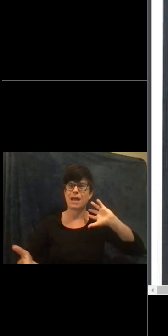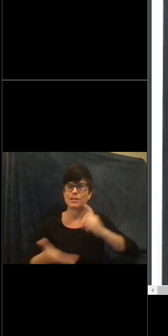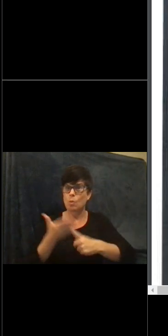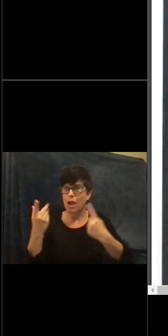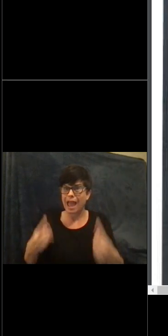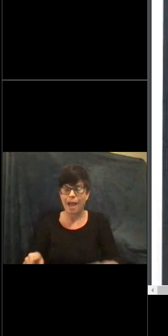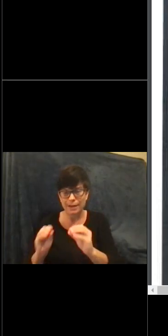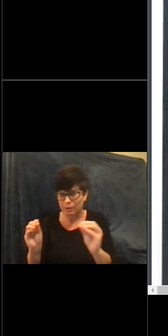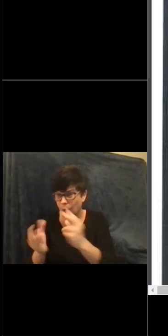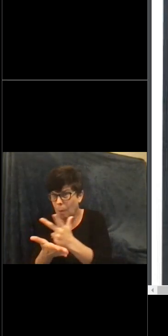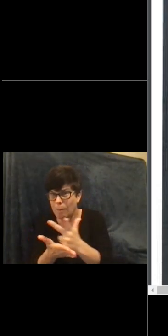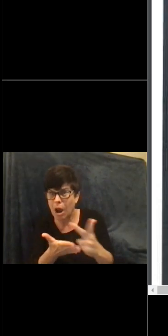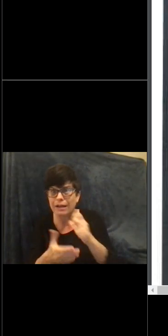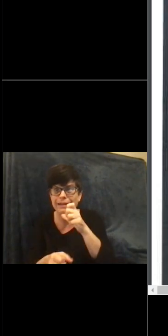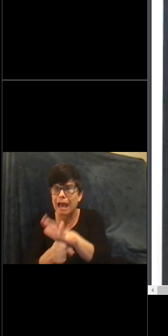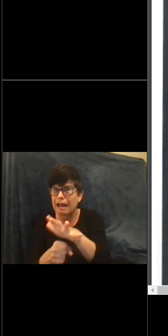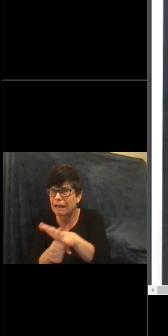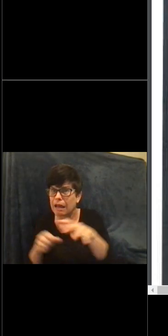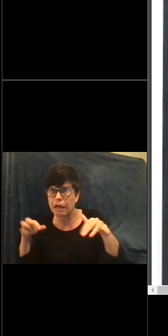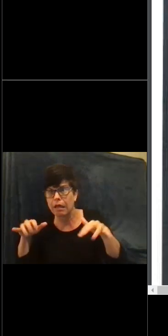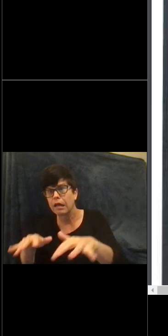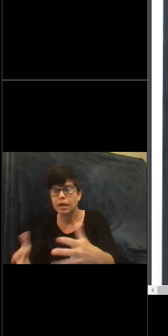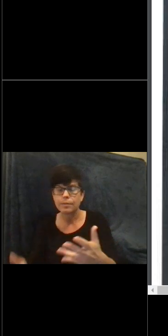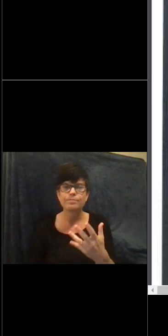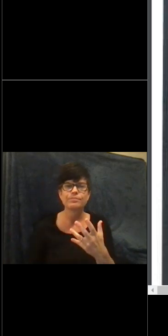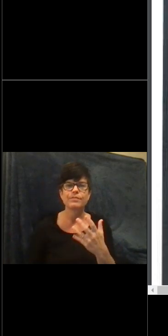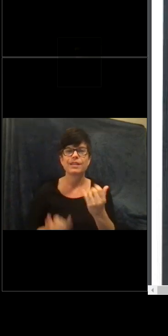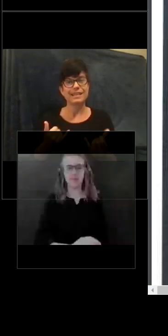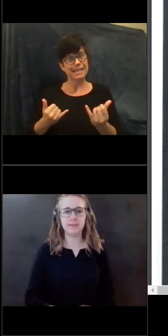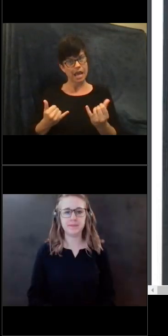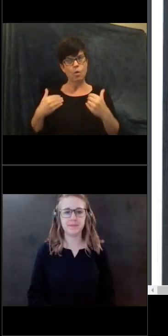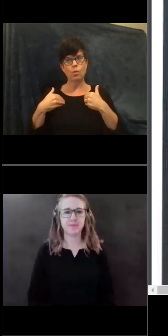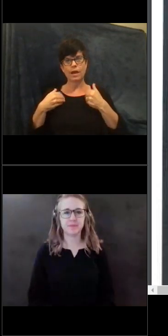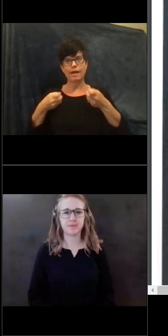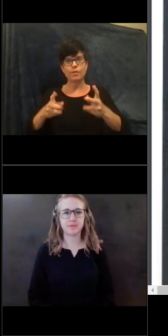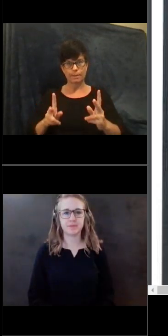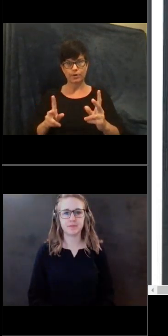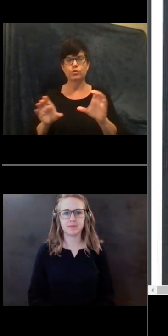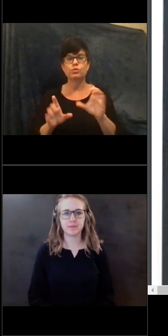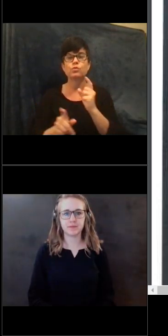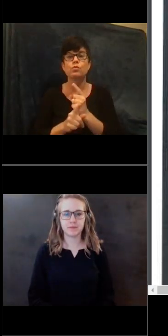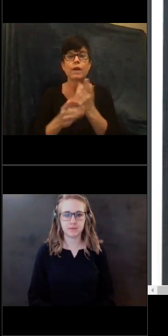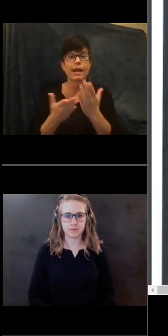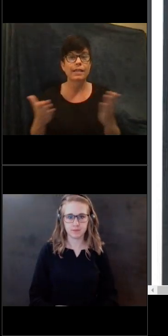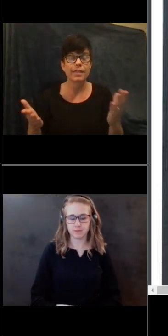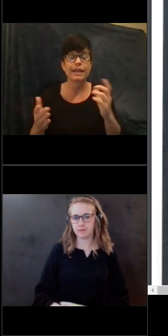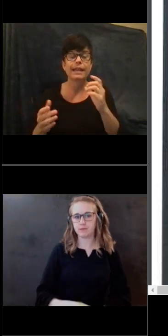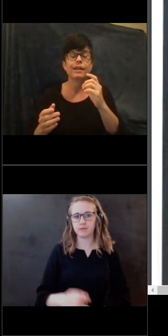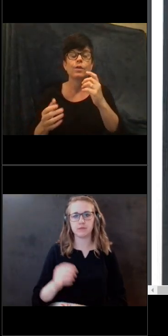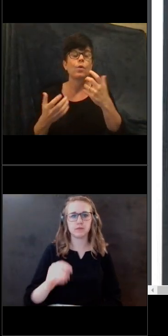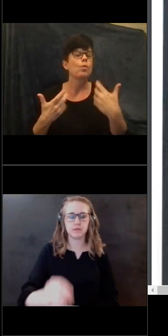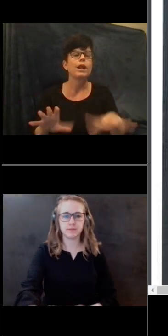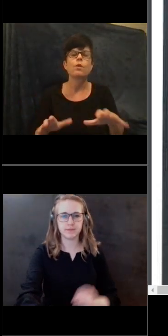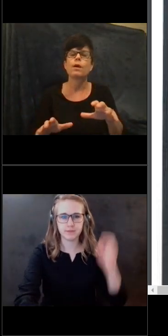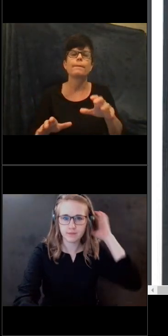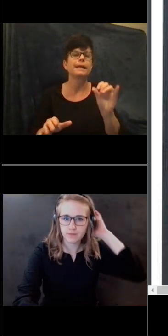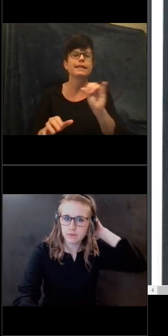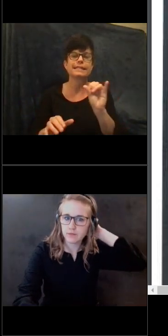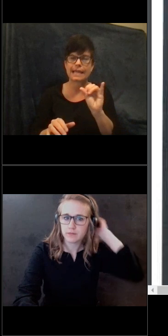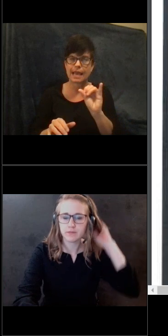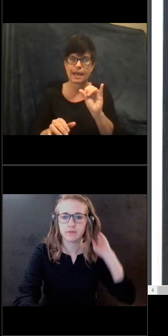is we had this opportunity to do the right thing and not be like our predecessors and make mistakes after mistakes after